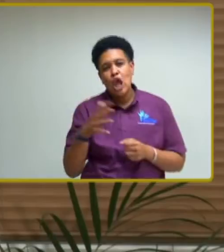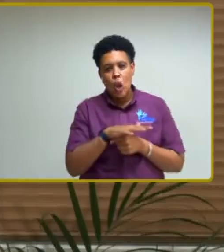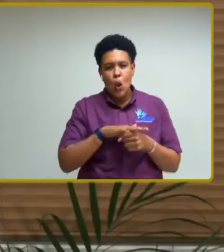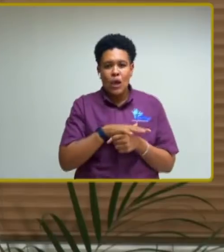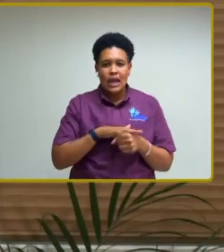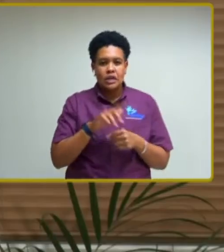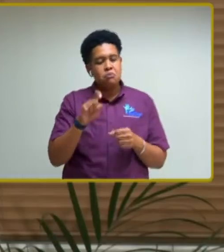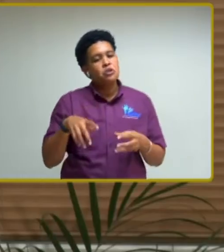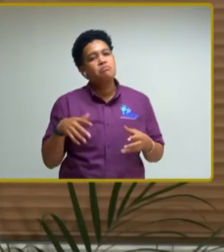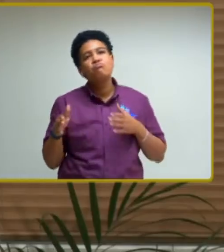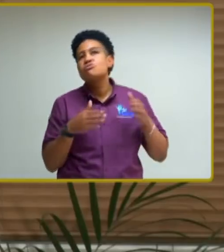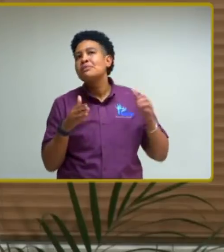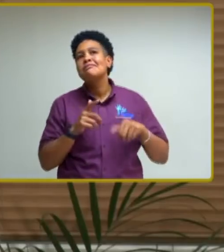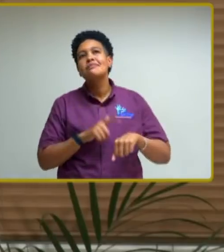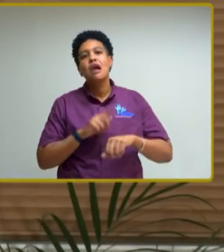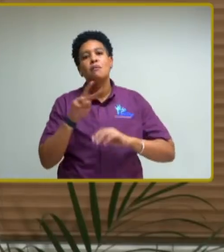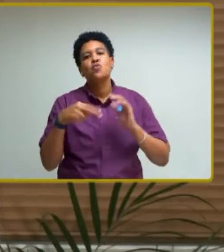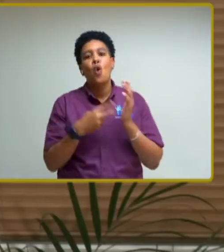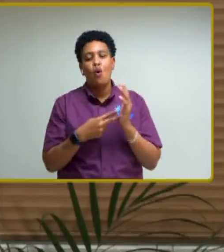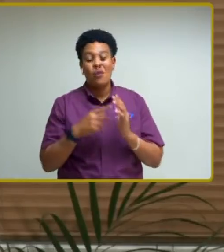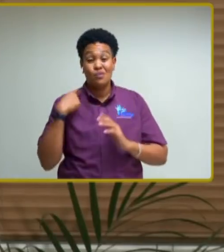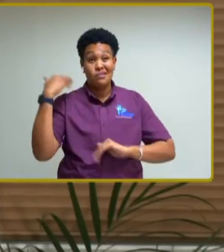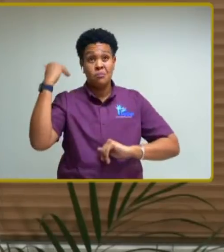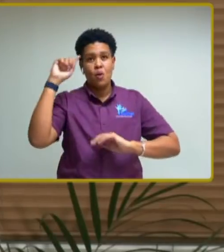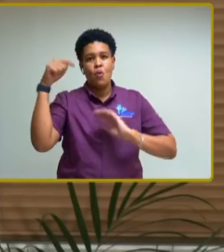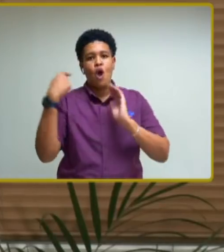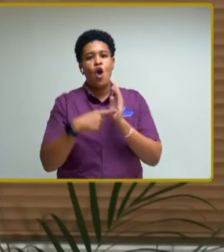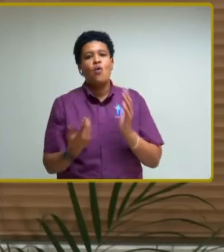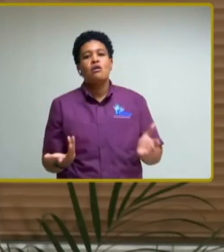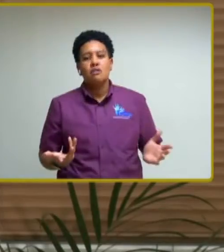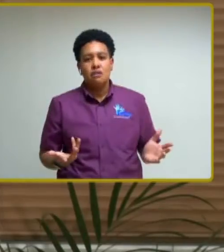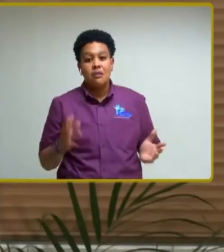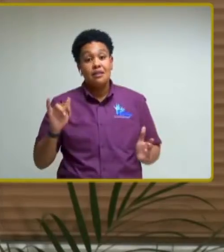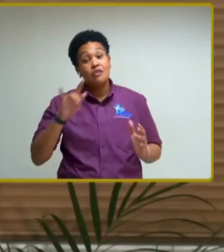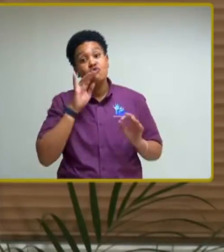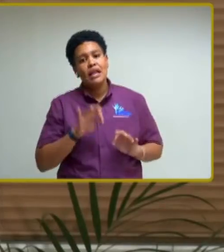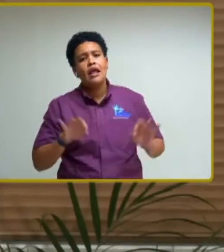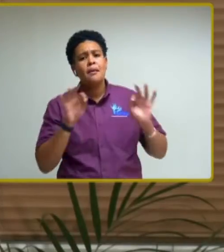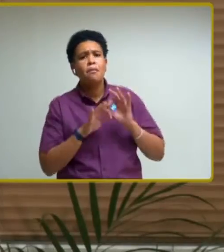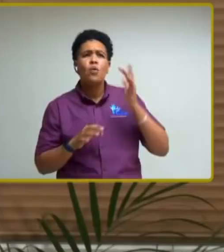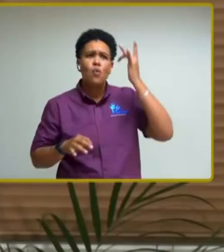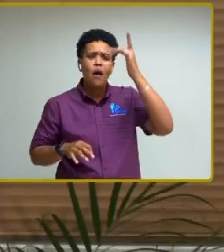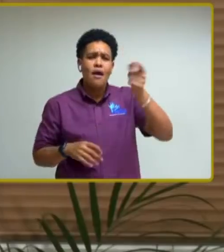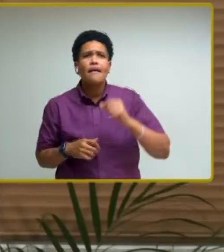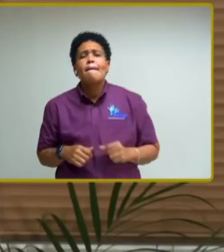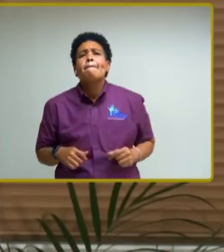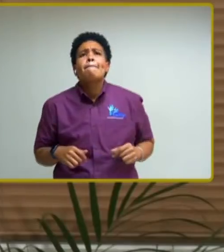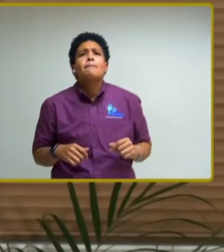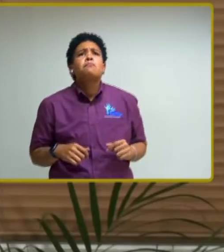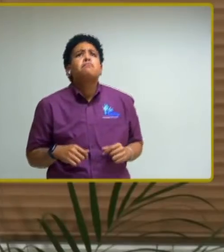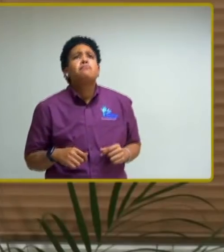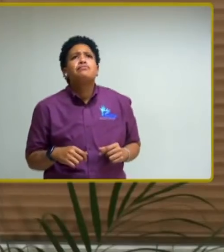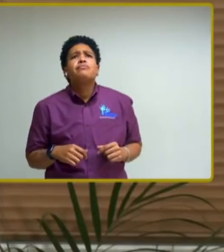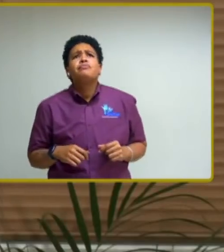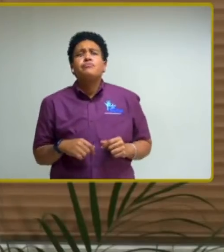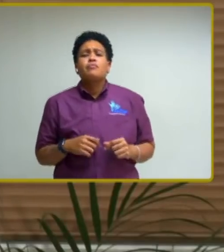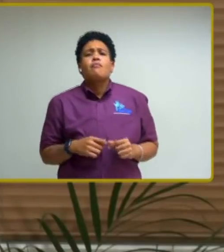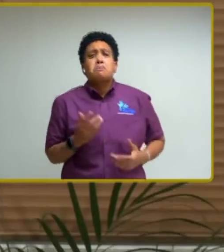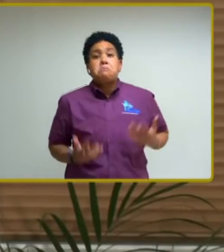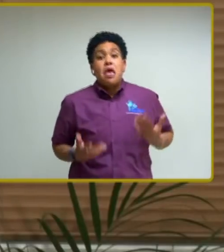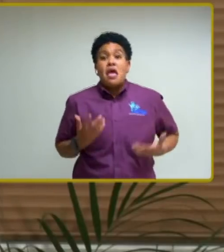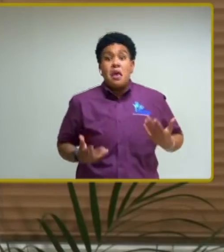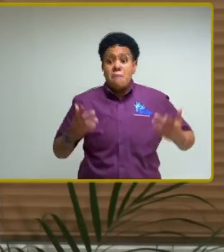location. And that is important because there may